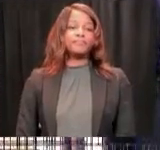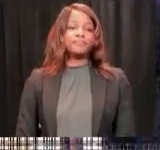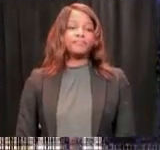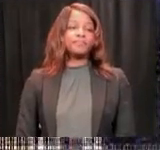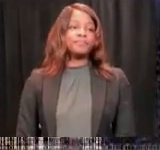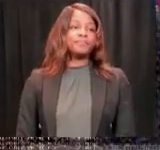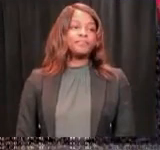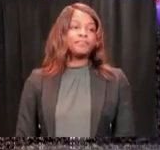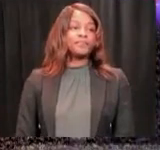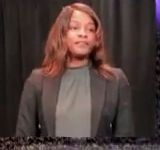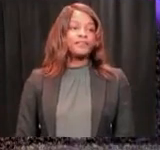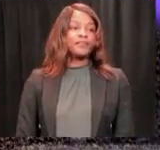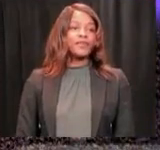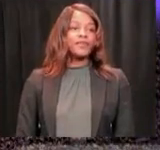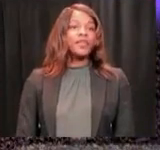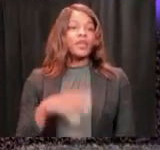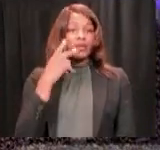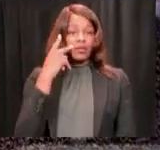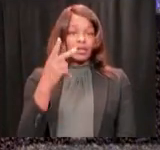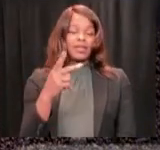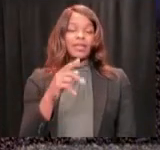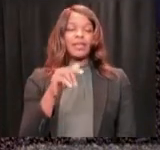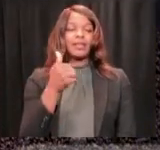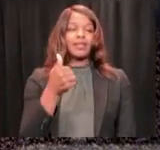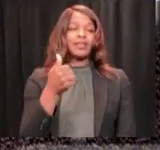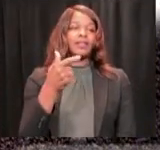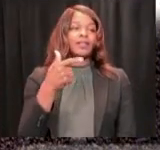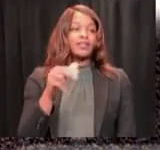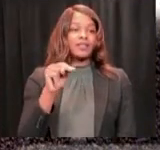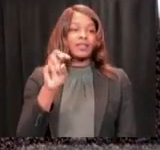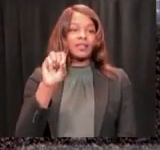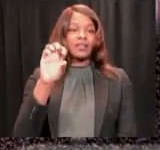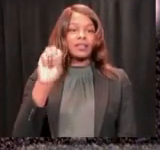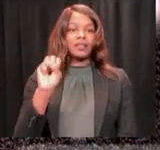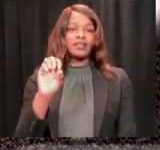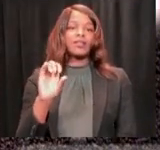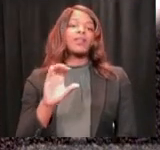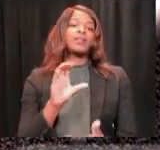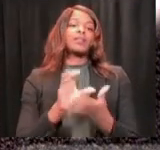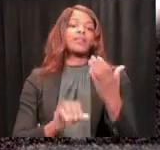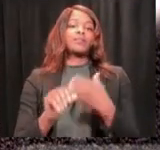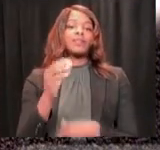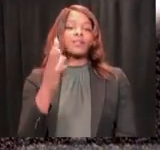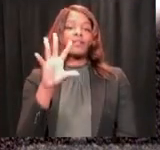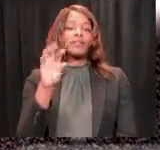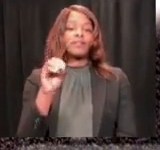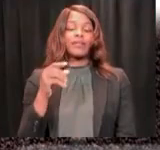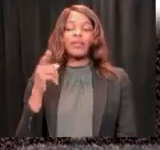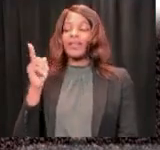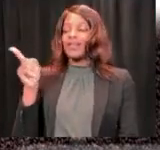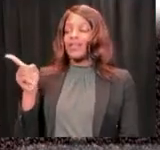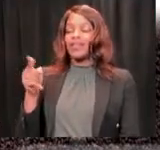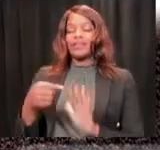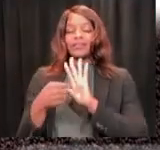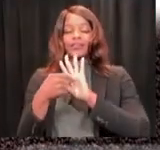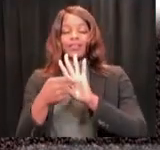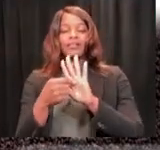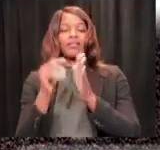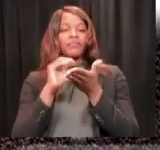Forgiveness. Forgiveness. That's what you saw in Genesis chapter 50. Joseph shows a forgiving heart